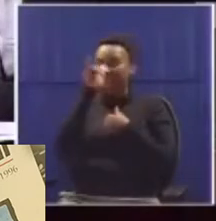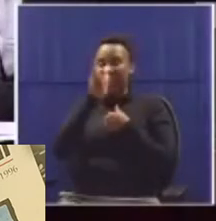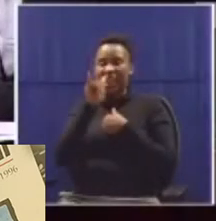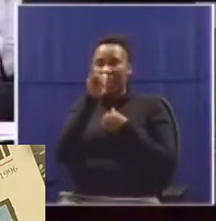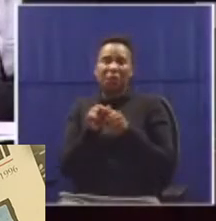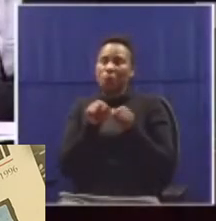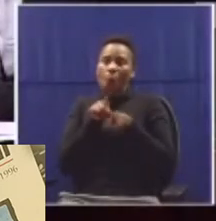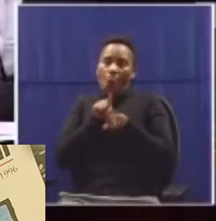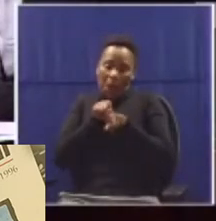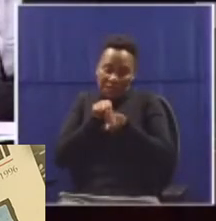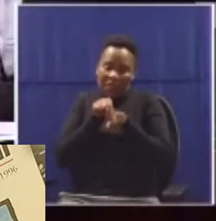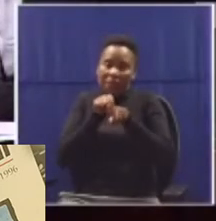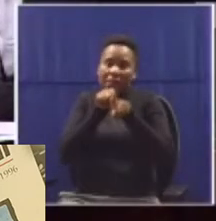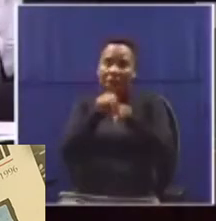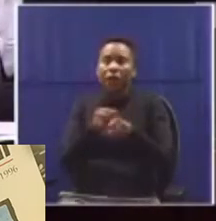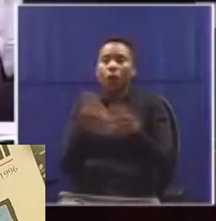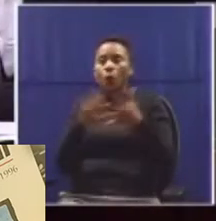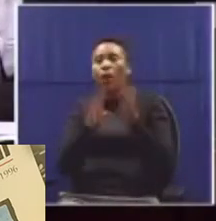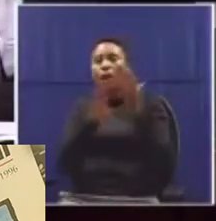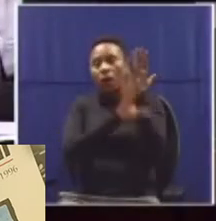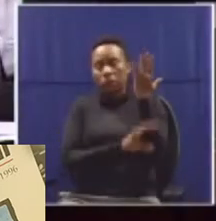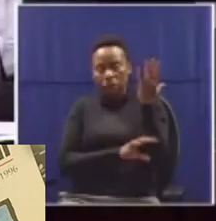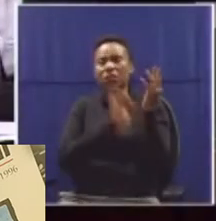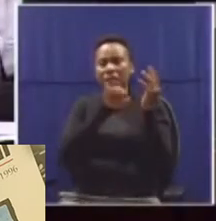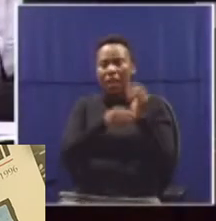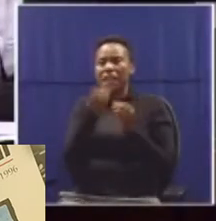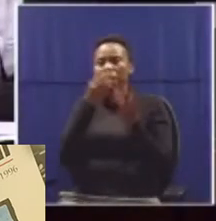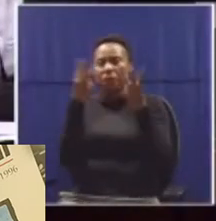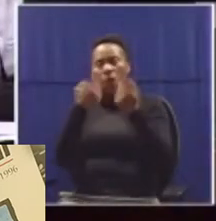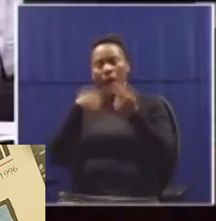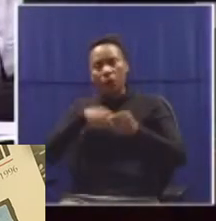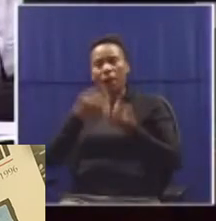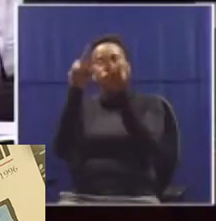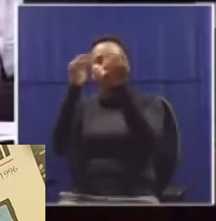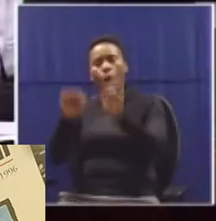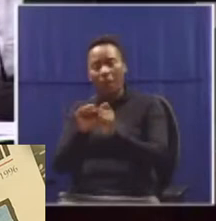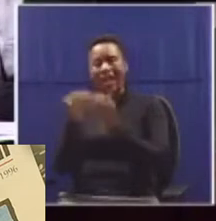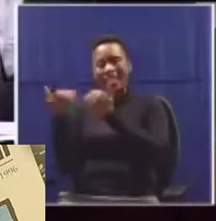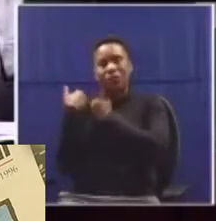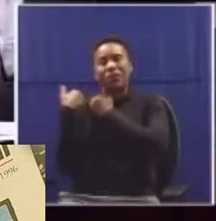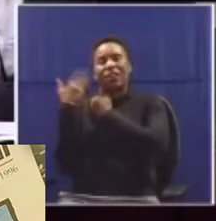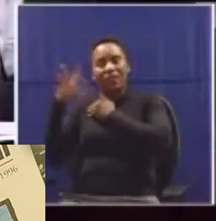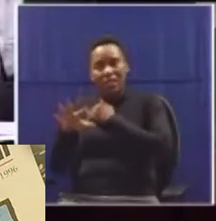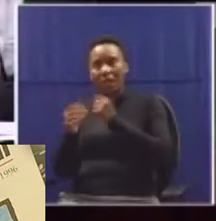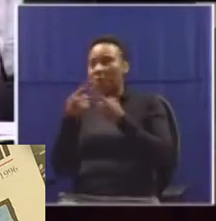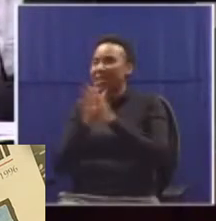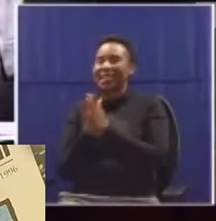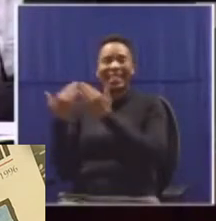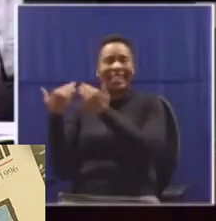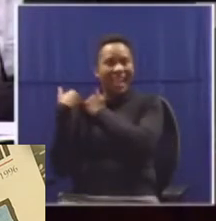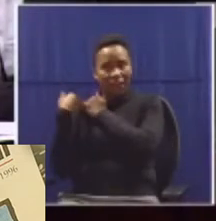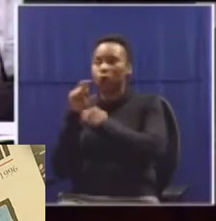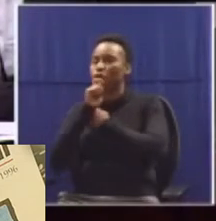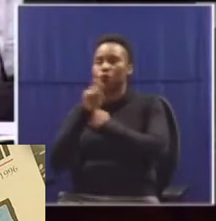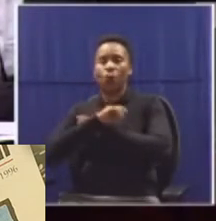well the Constitution May afford our people freedom and security of the person they are not safe according to the latest